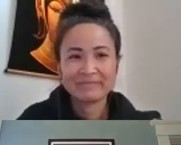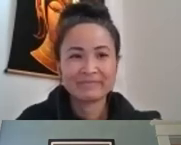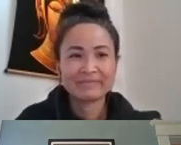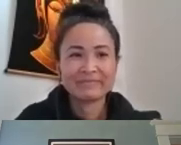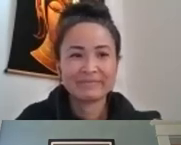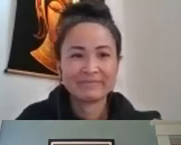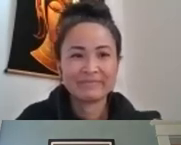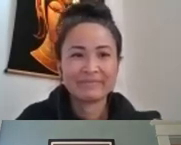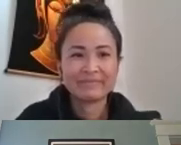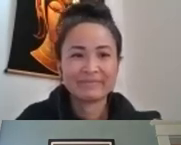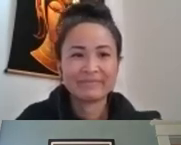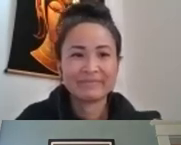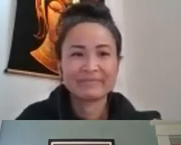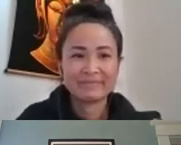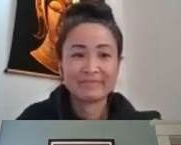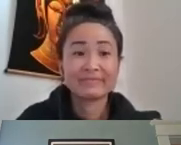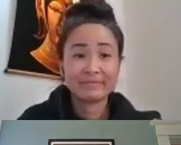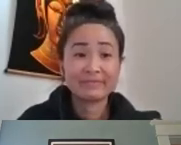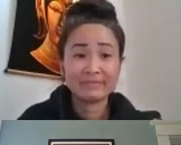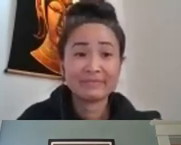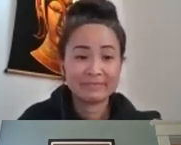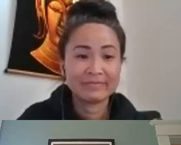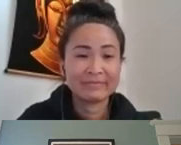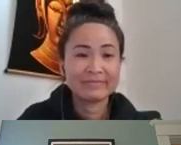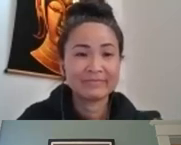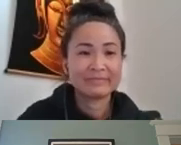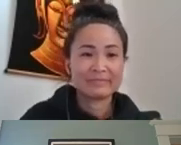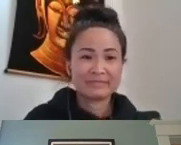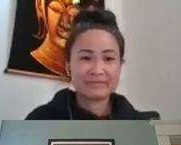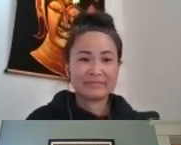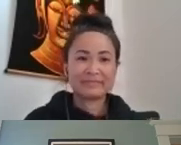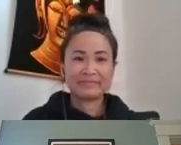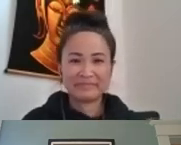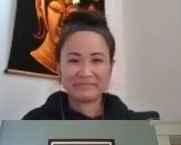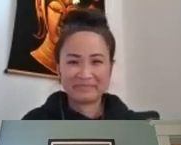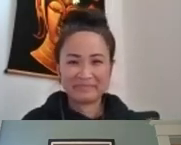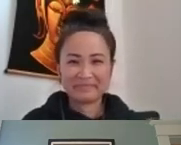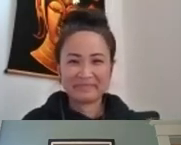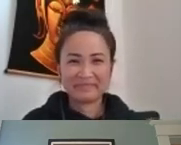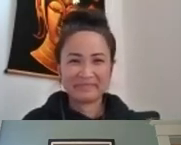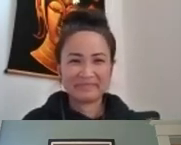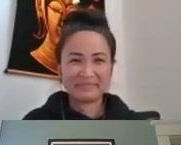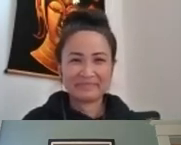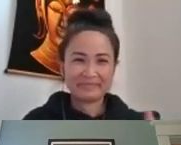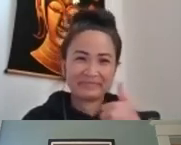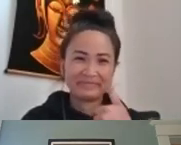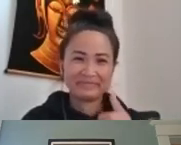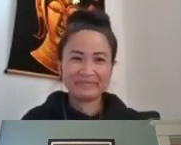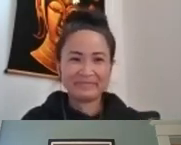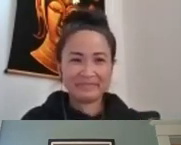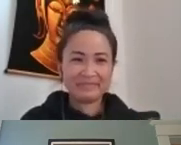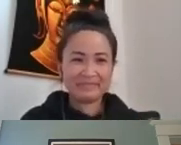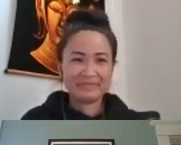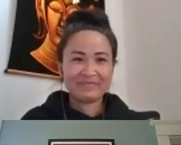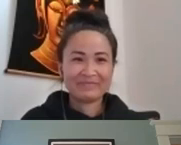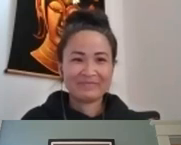we've been live, and then we'll come back together. Okay. Folks. Sounds great. So we're going